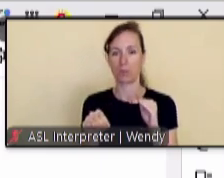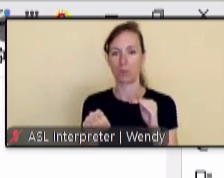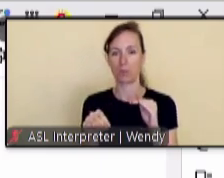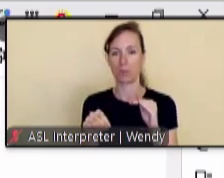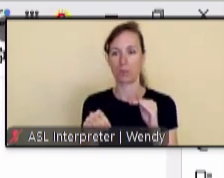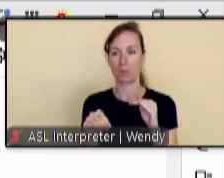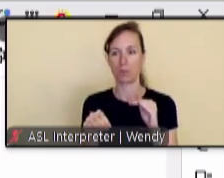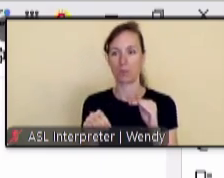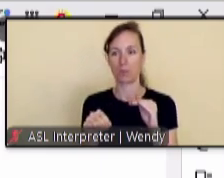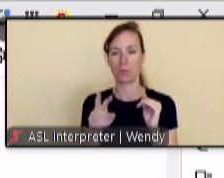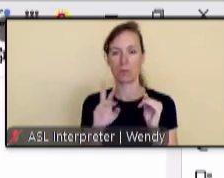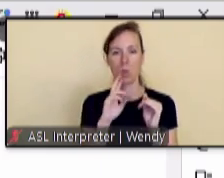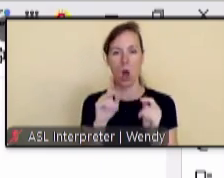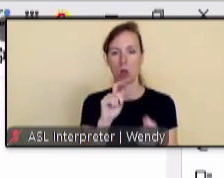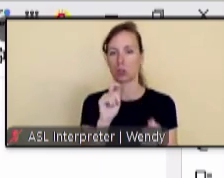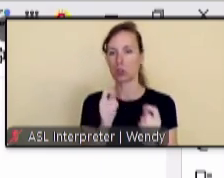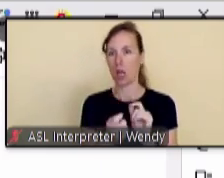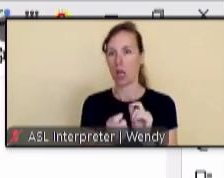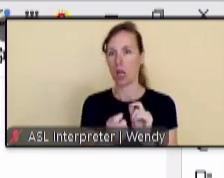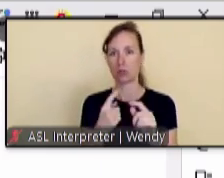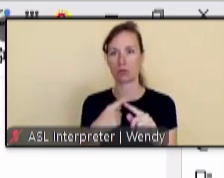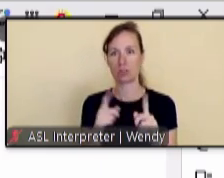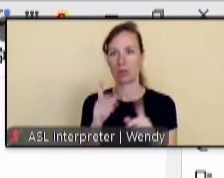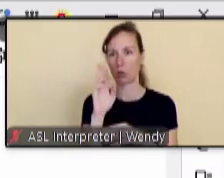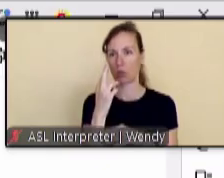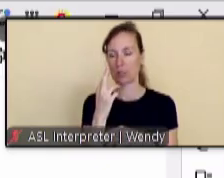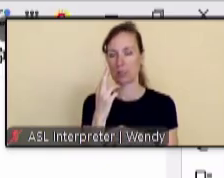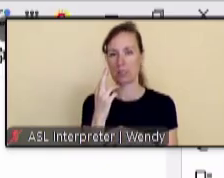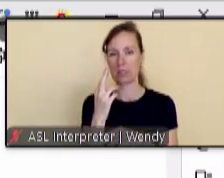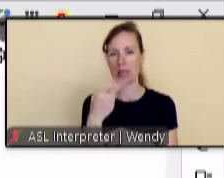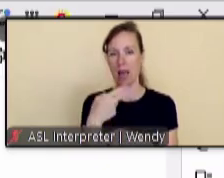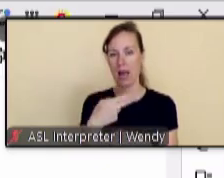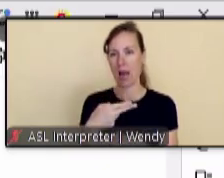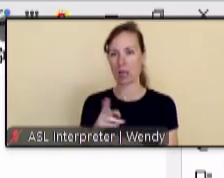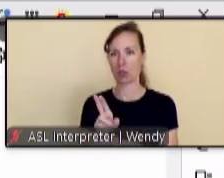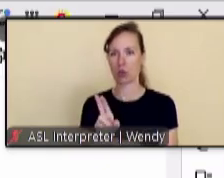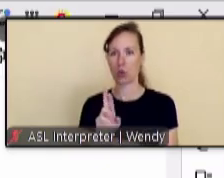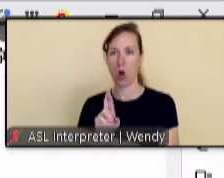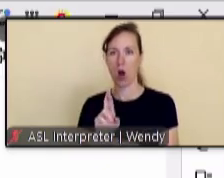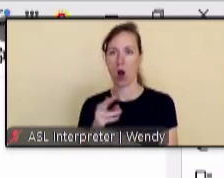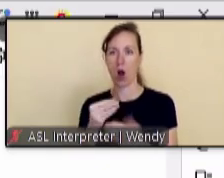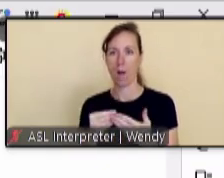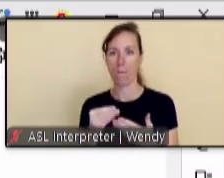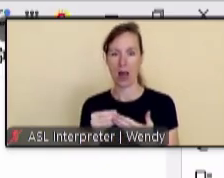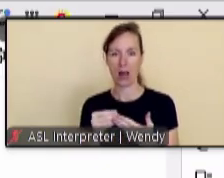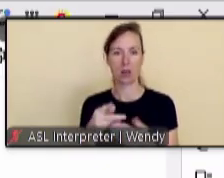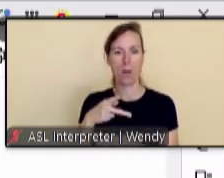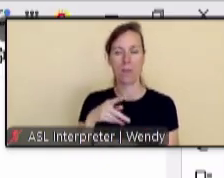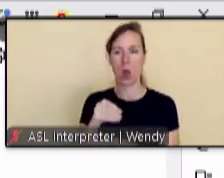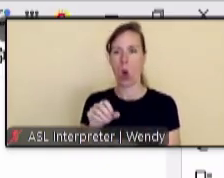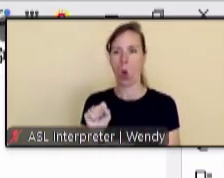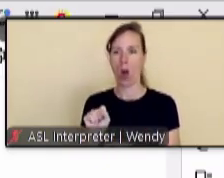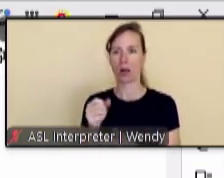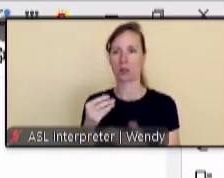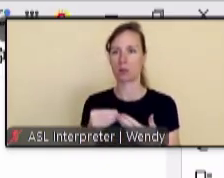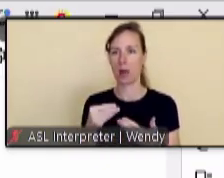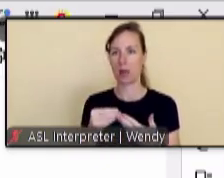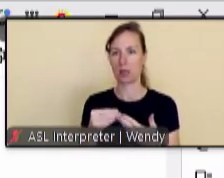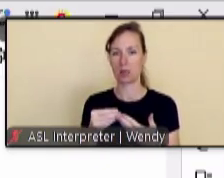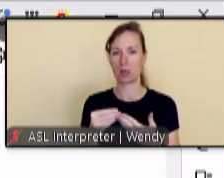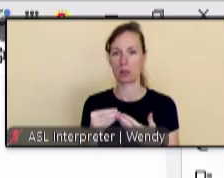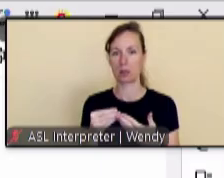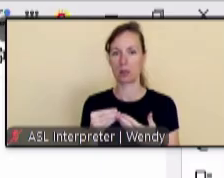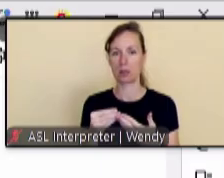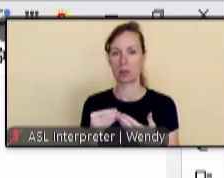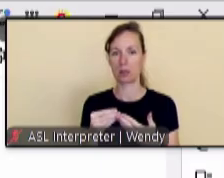are changed for different reasons, like the HUR money and the POS money. But when Diane